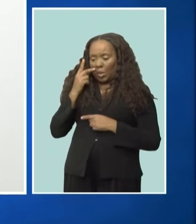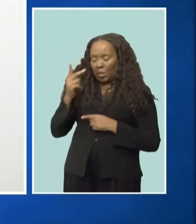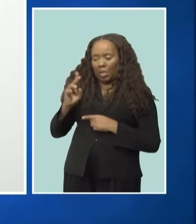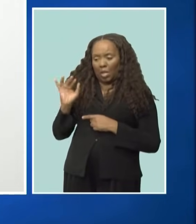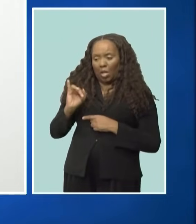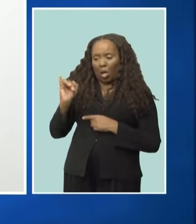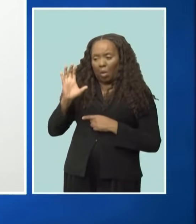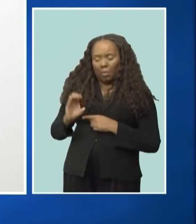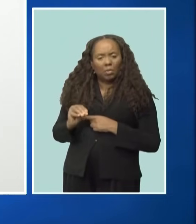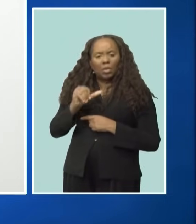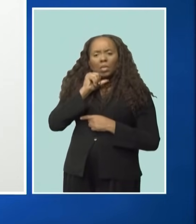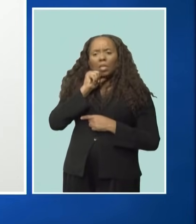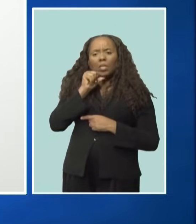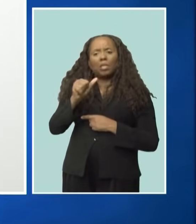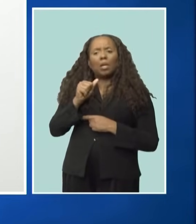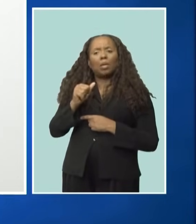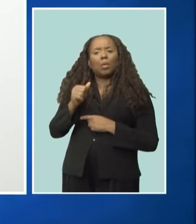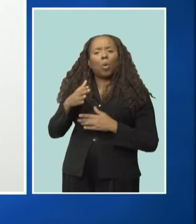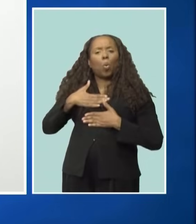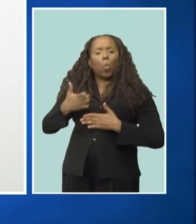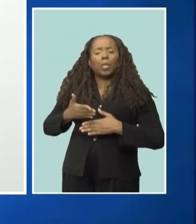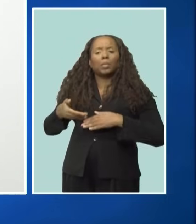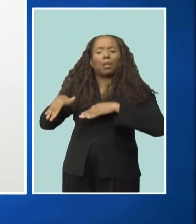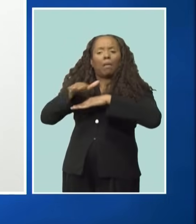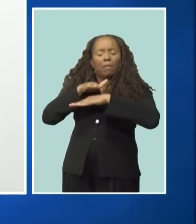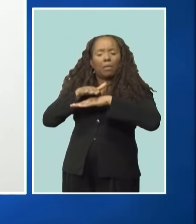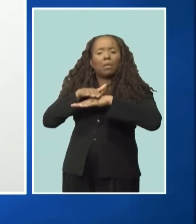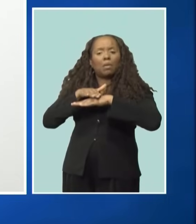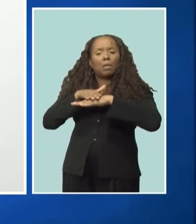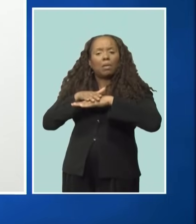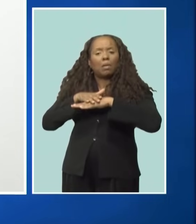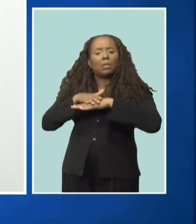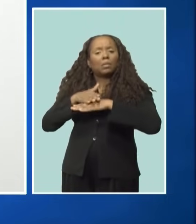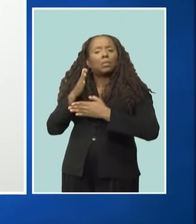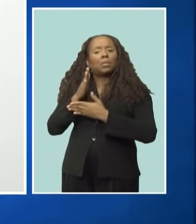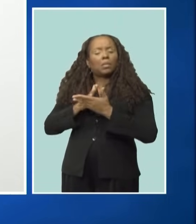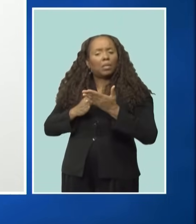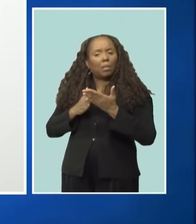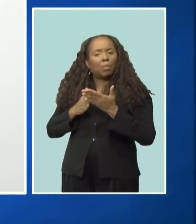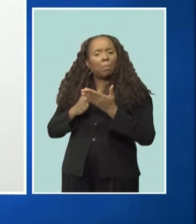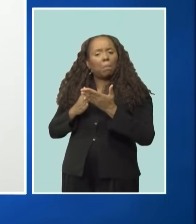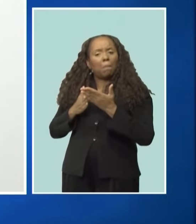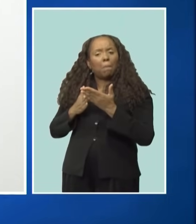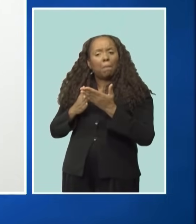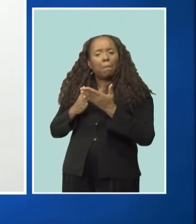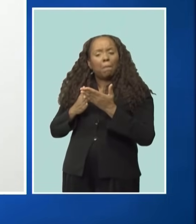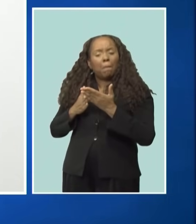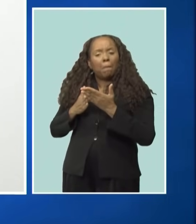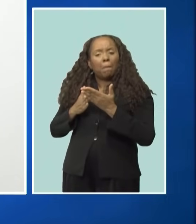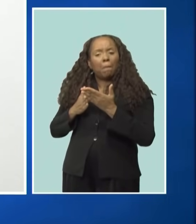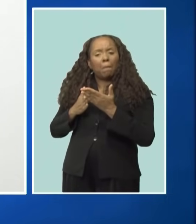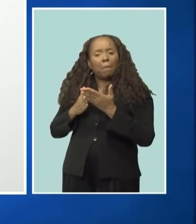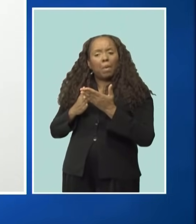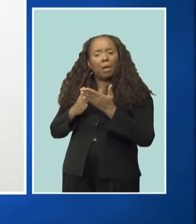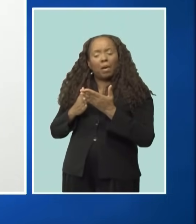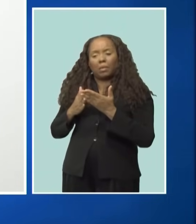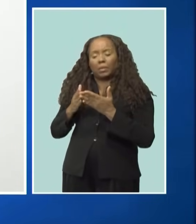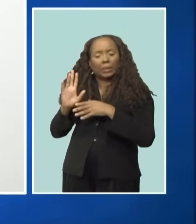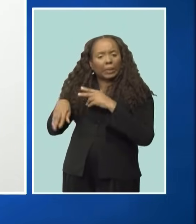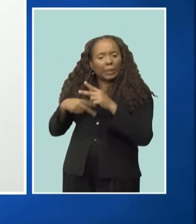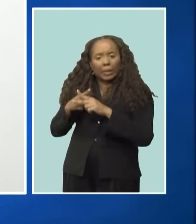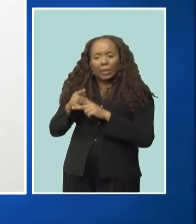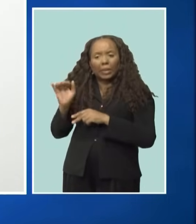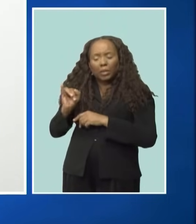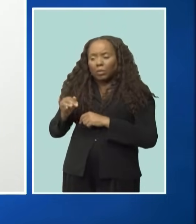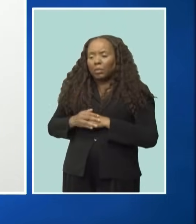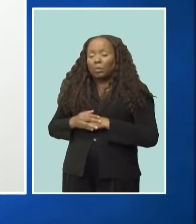are not insuring certain types of risks, rates are high. They're not insuring certain types of